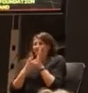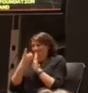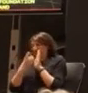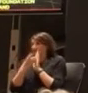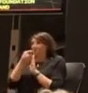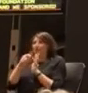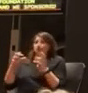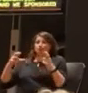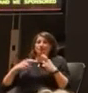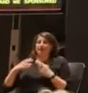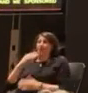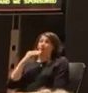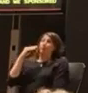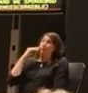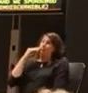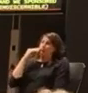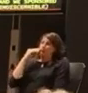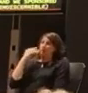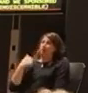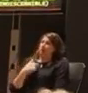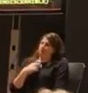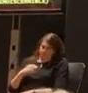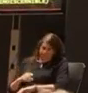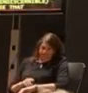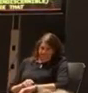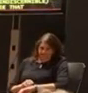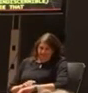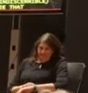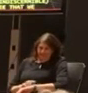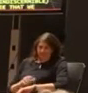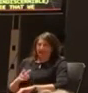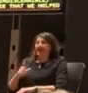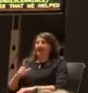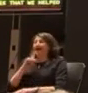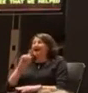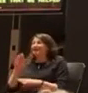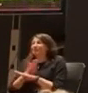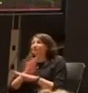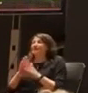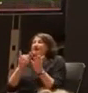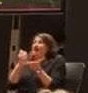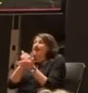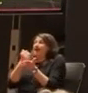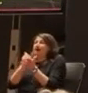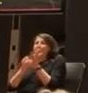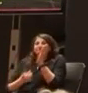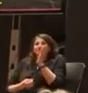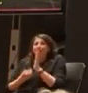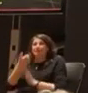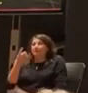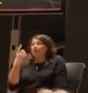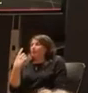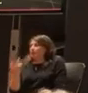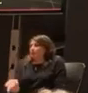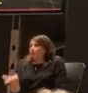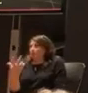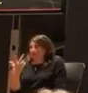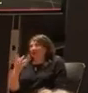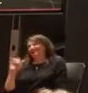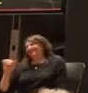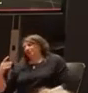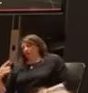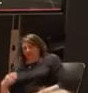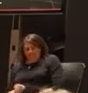home, one of three that we helped to develop. But she would not let me draw her picture.